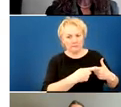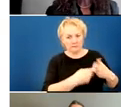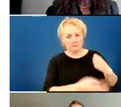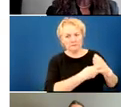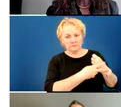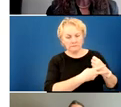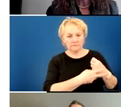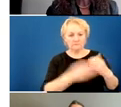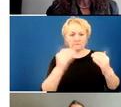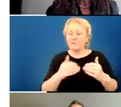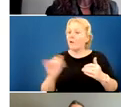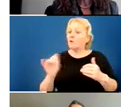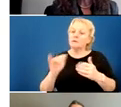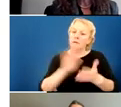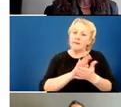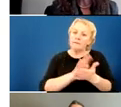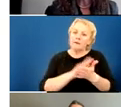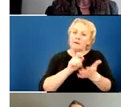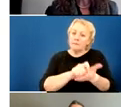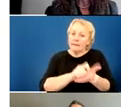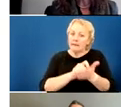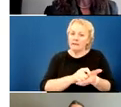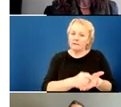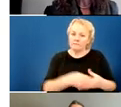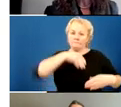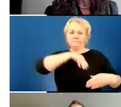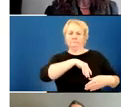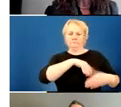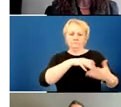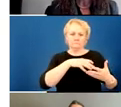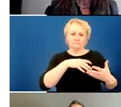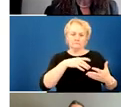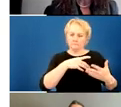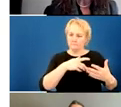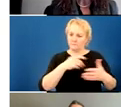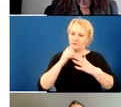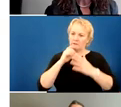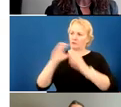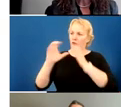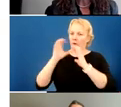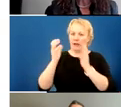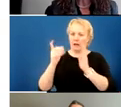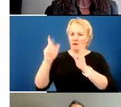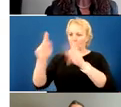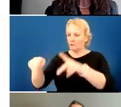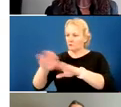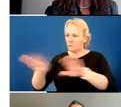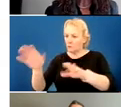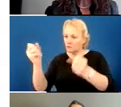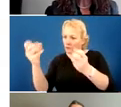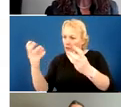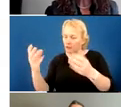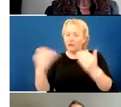keeping a pen and paper in case you have to communicate with somebody who doesn't know sign language. And then, you know, and I saw